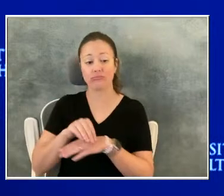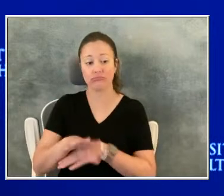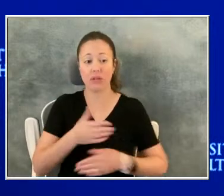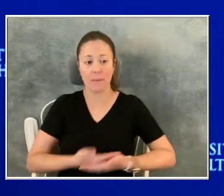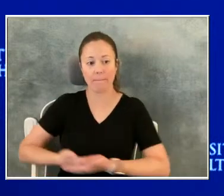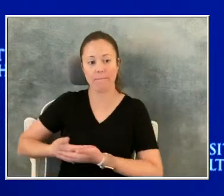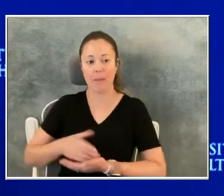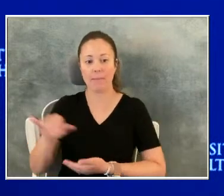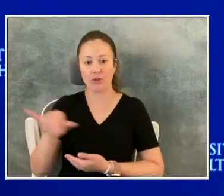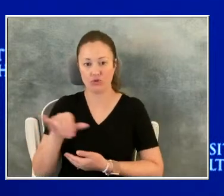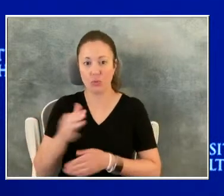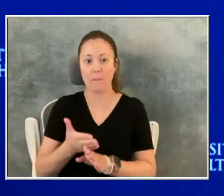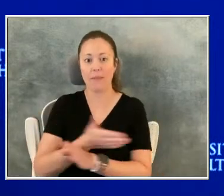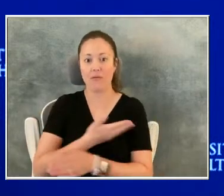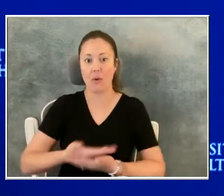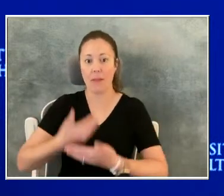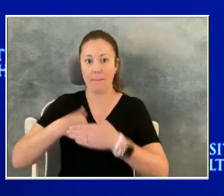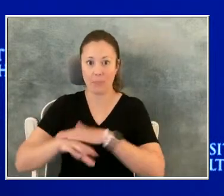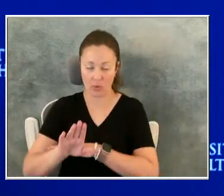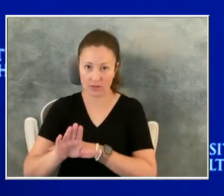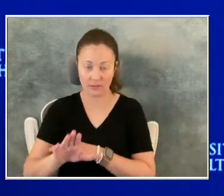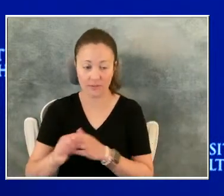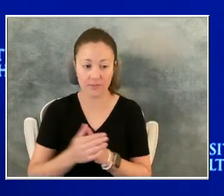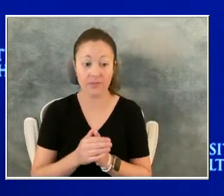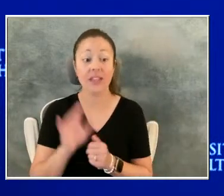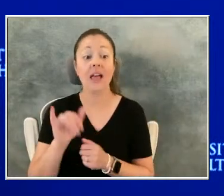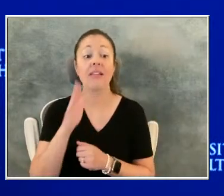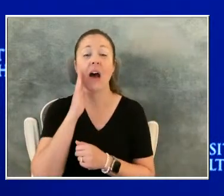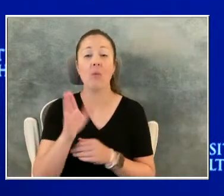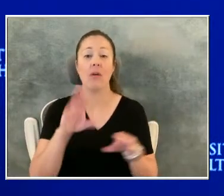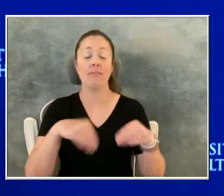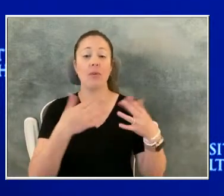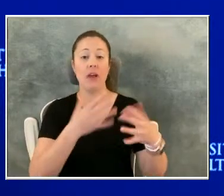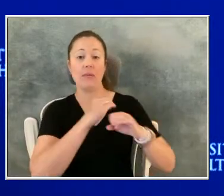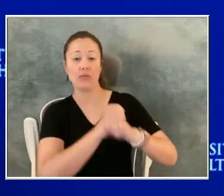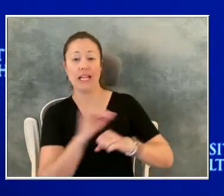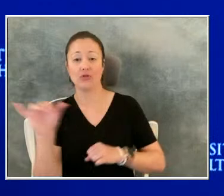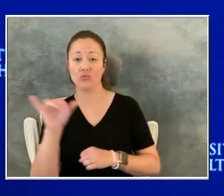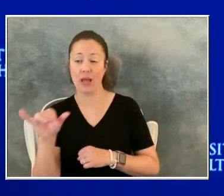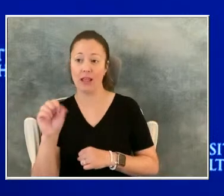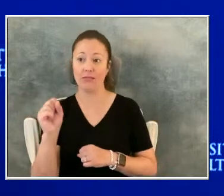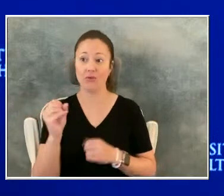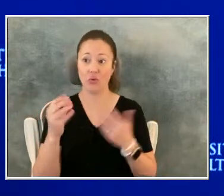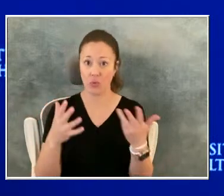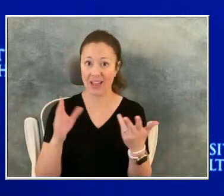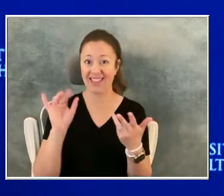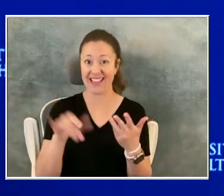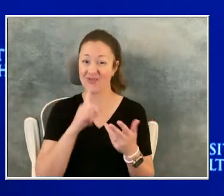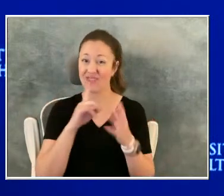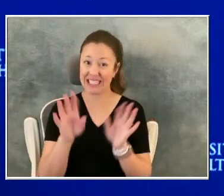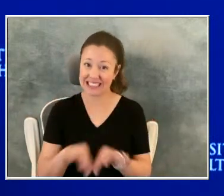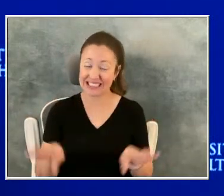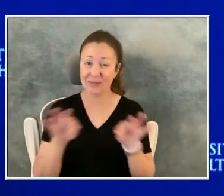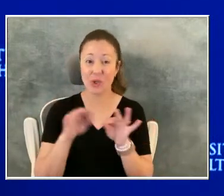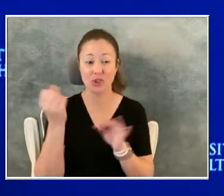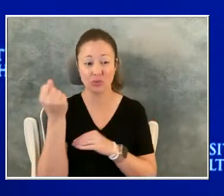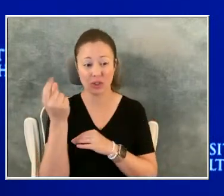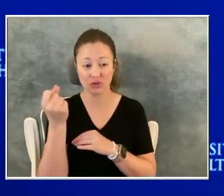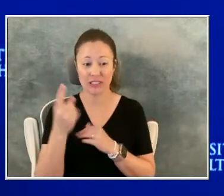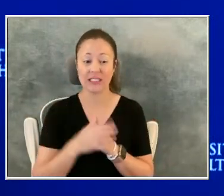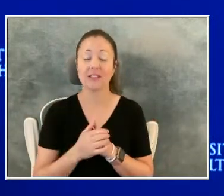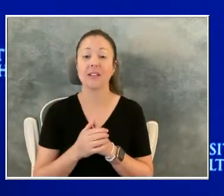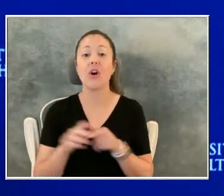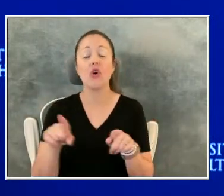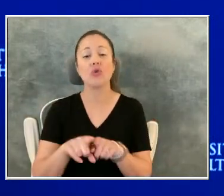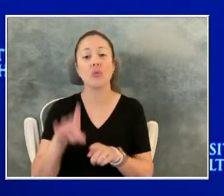placenta prior to the baby being born. That will provide protection as well. So that is very important to understand. We know that there